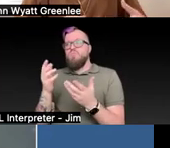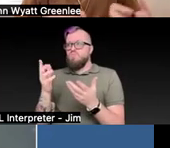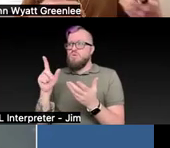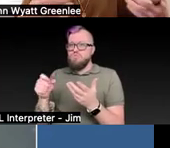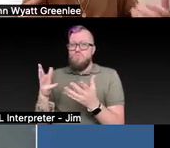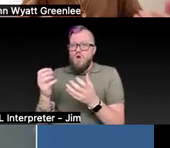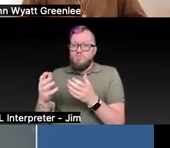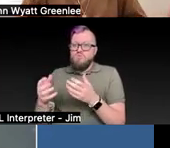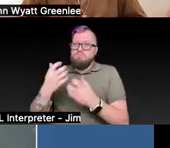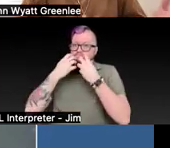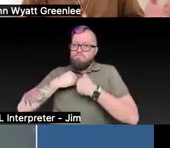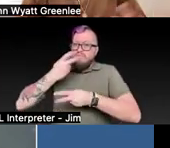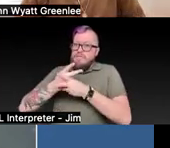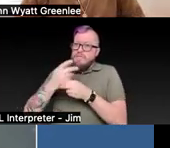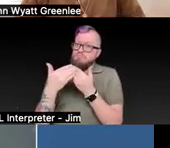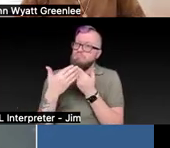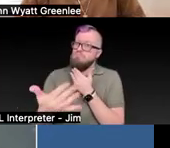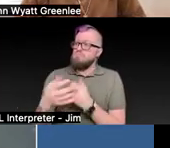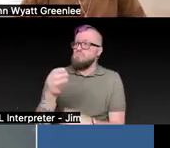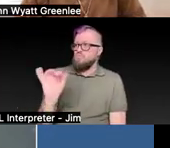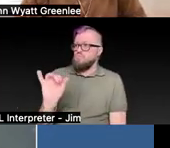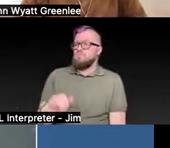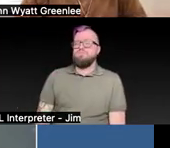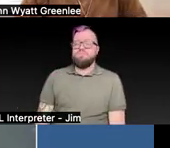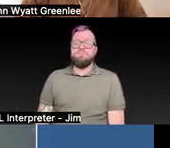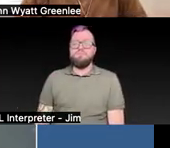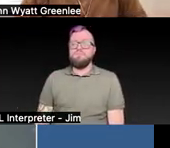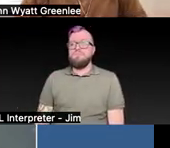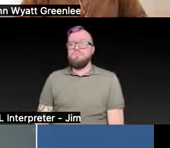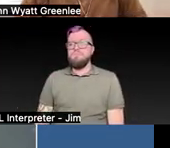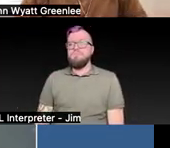culture and ecosystems moving forward. So